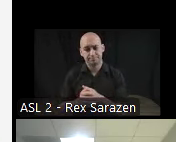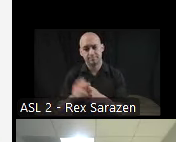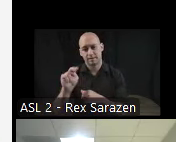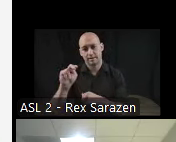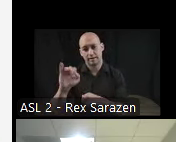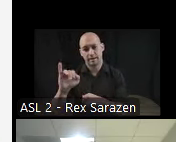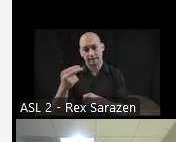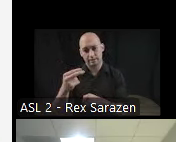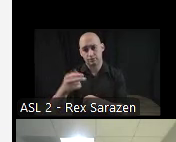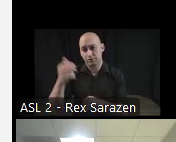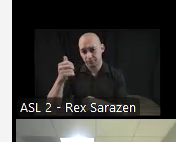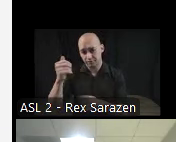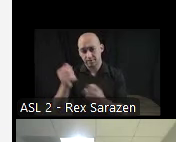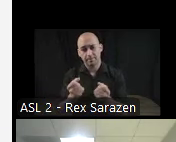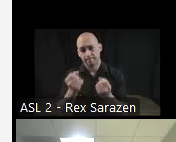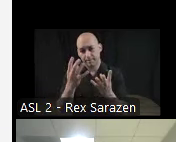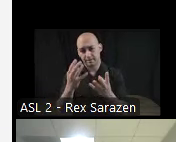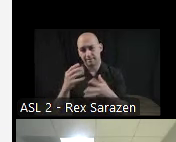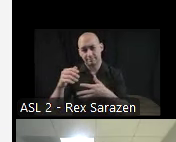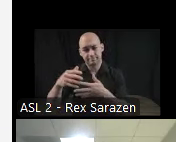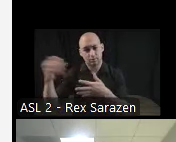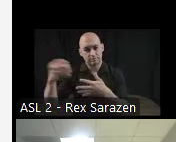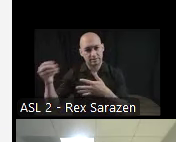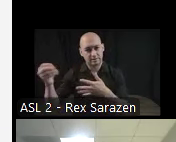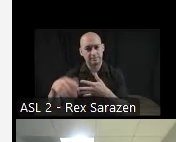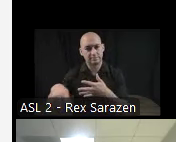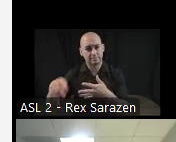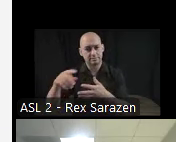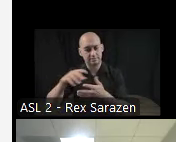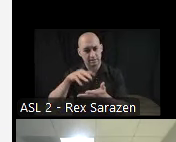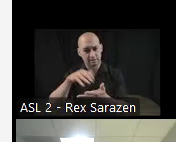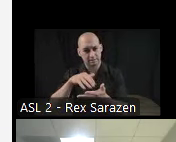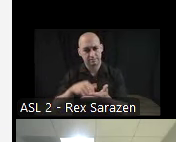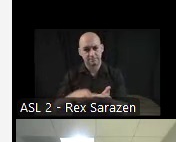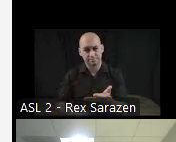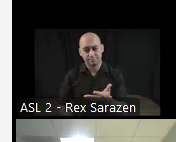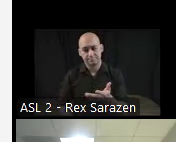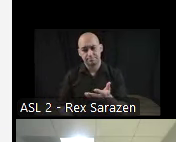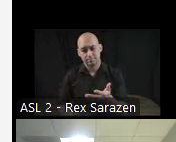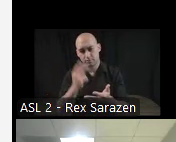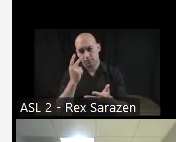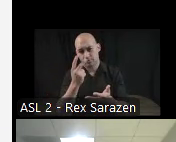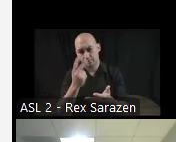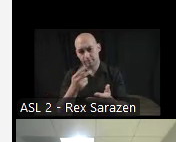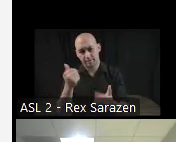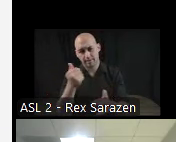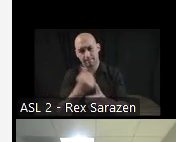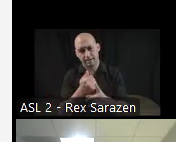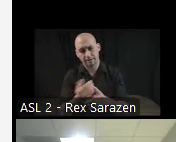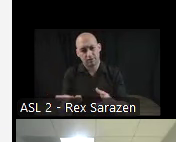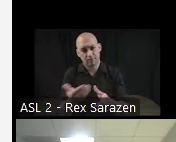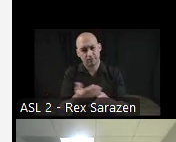has funded several ancillary studies as well, looking at the impact of the intervention on